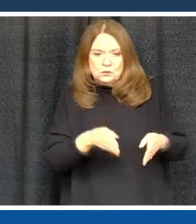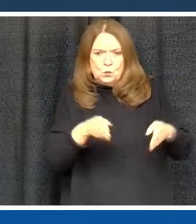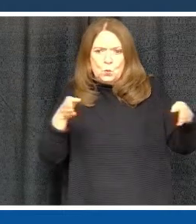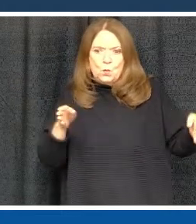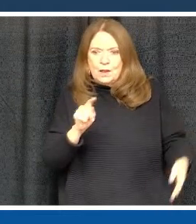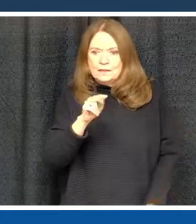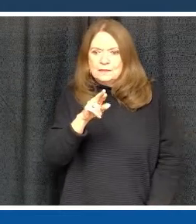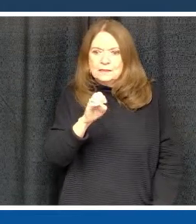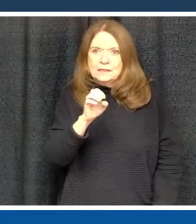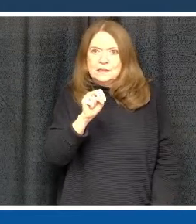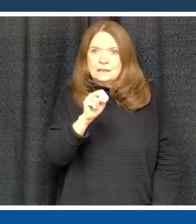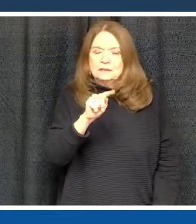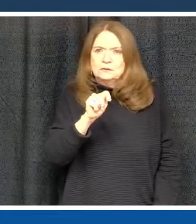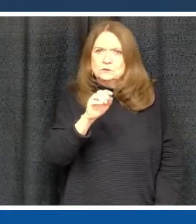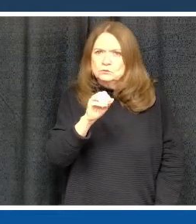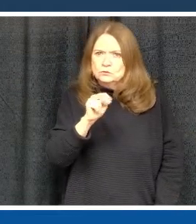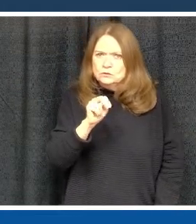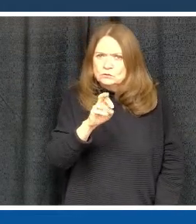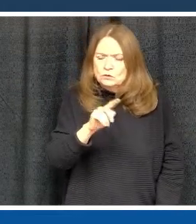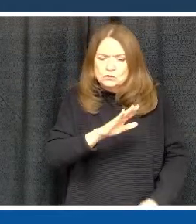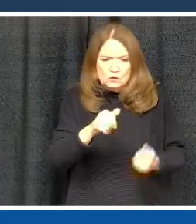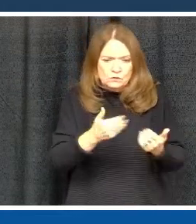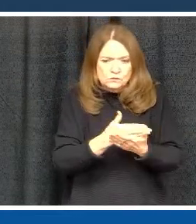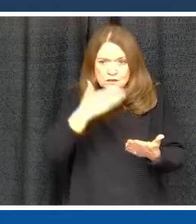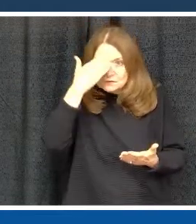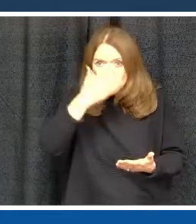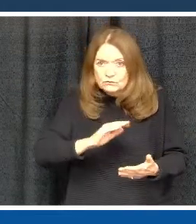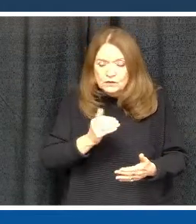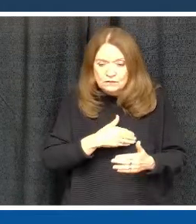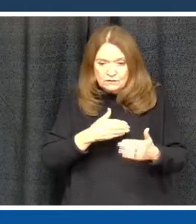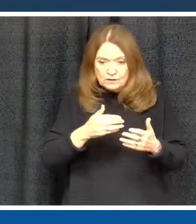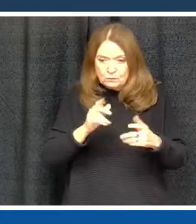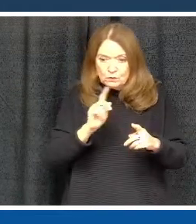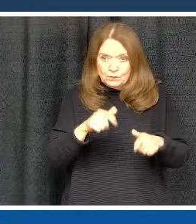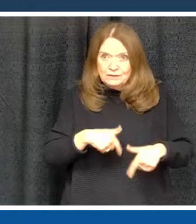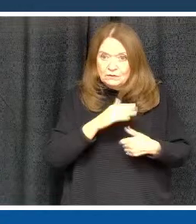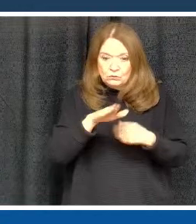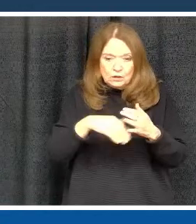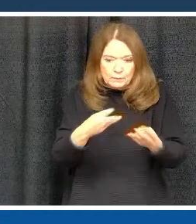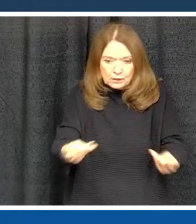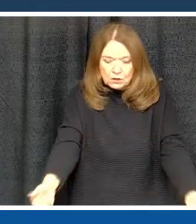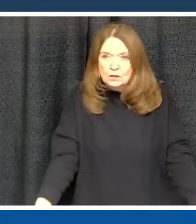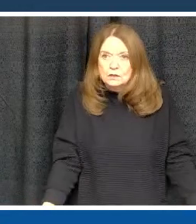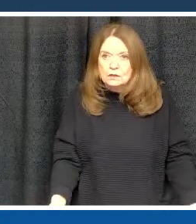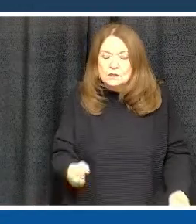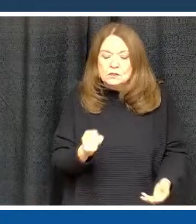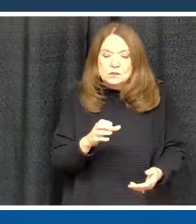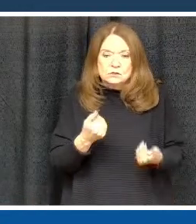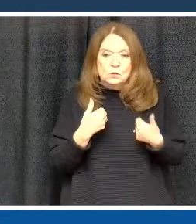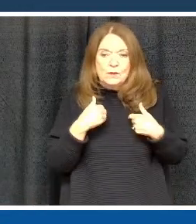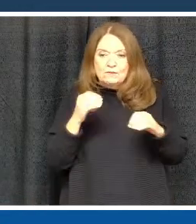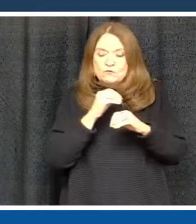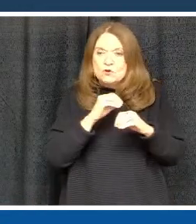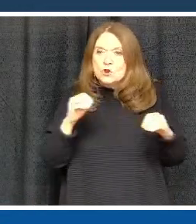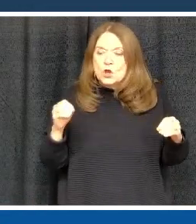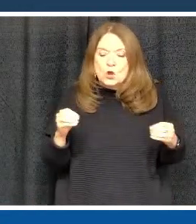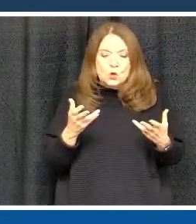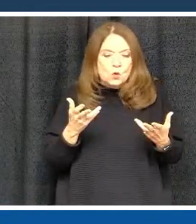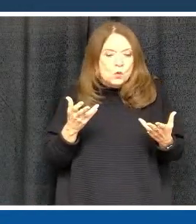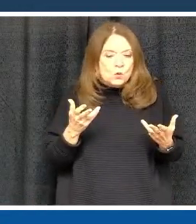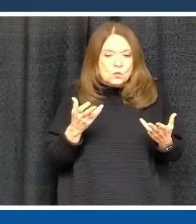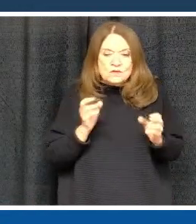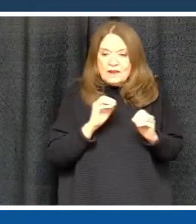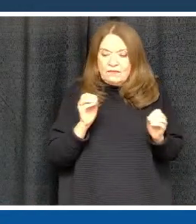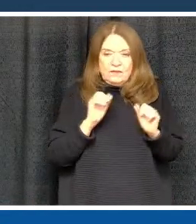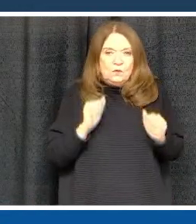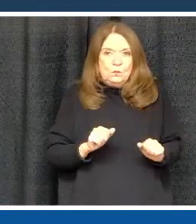Road. So all of that stuff that's on the front of our development is all going to be gone. And so we have no recourse. We've actually been